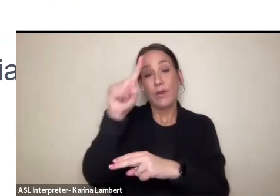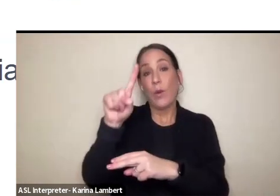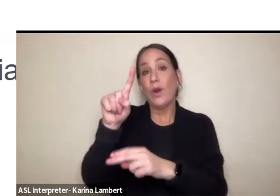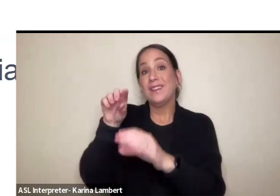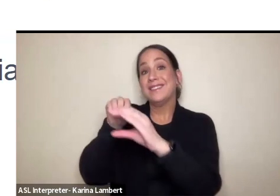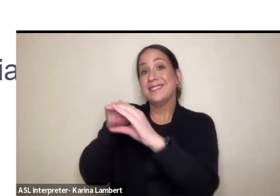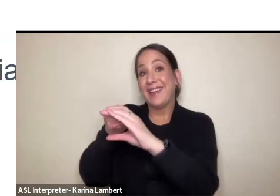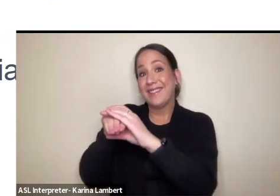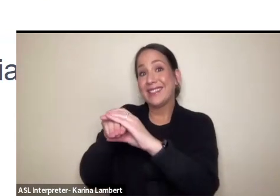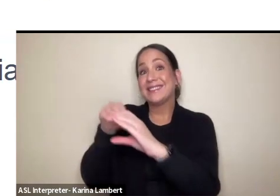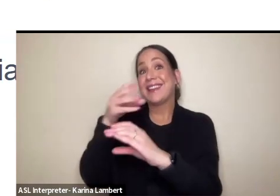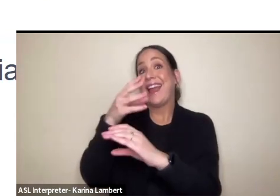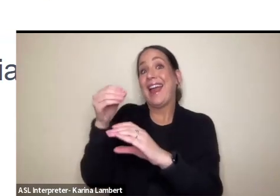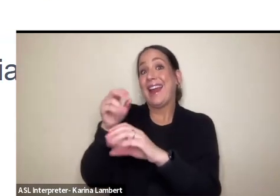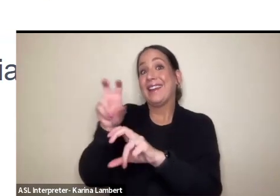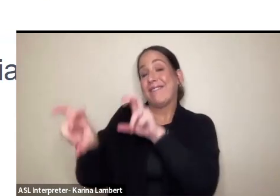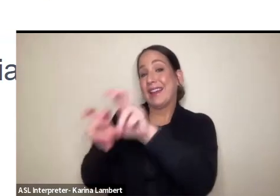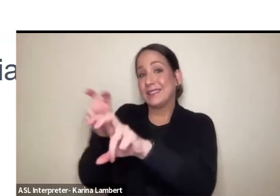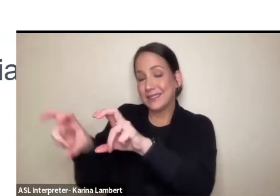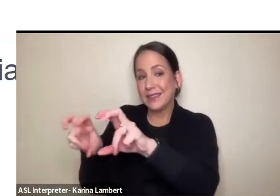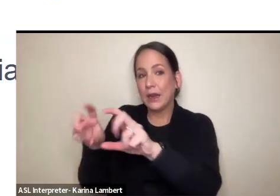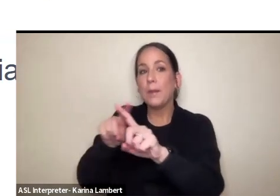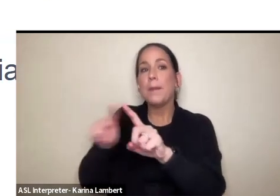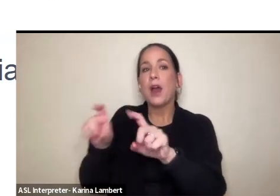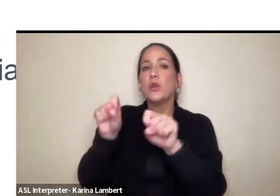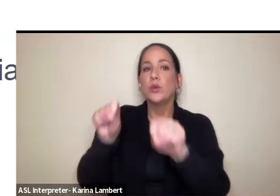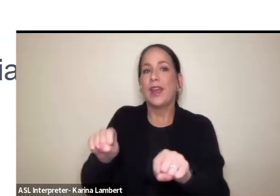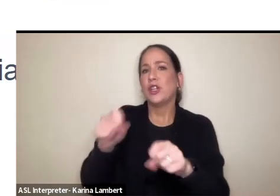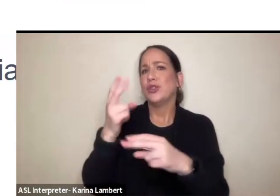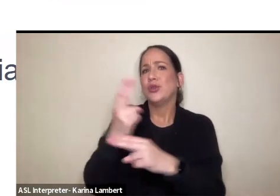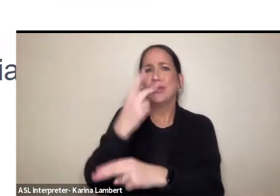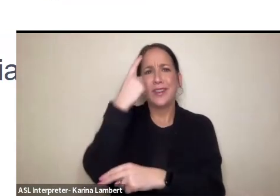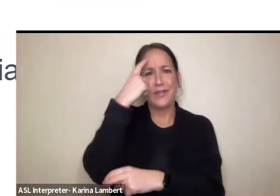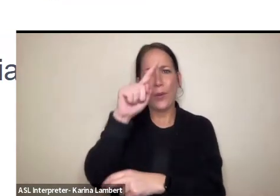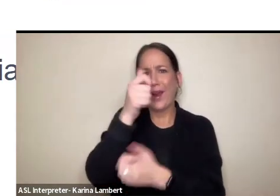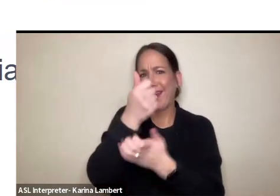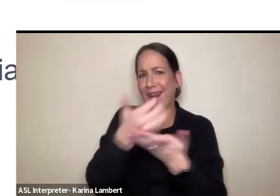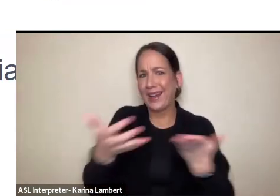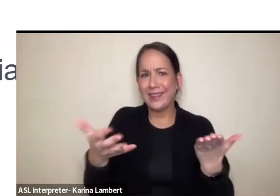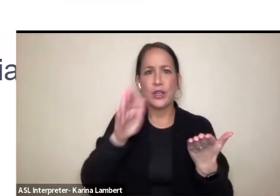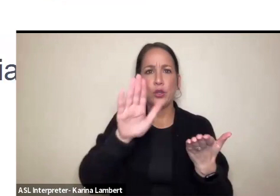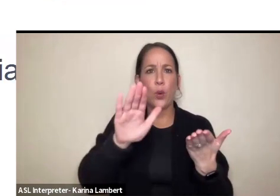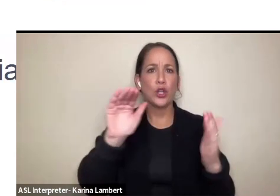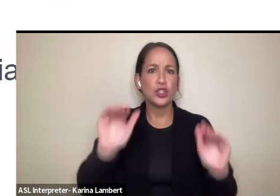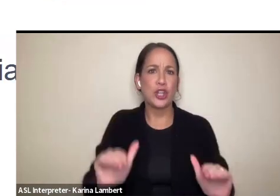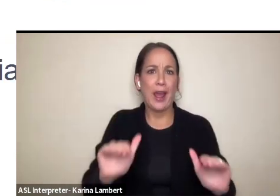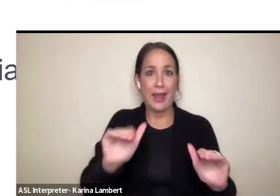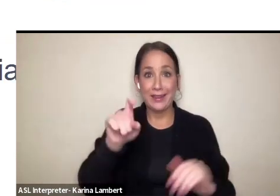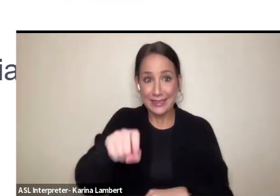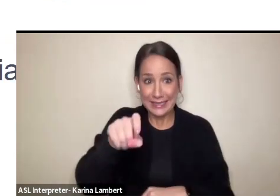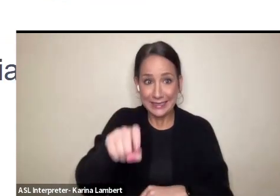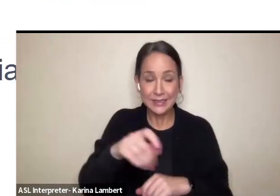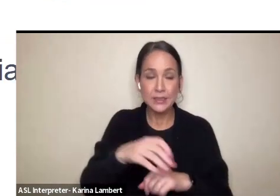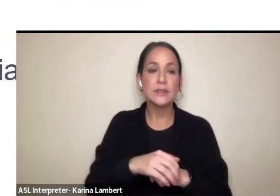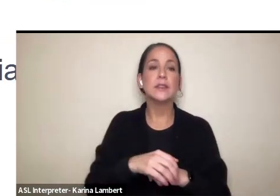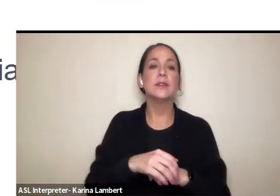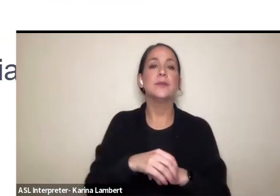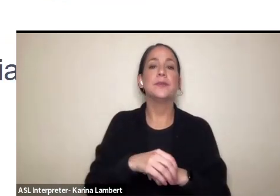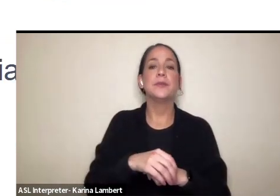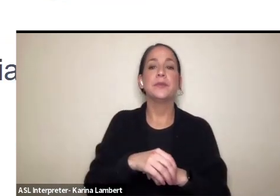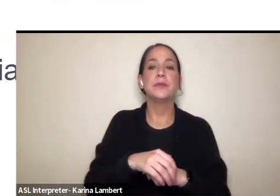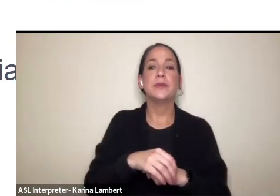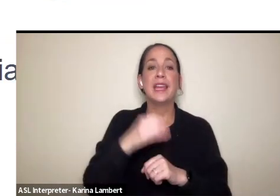also know that you can use it whenever you need it for anything that your child needs. If you were to look in